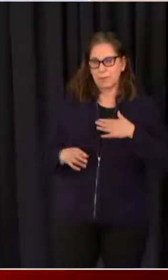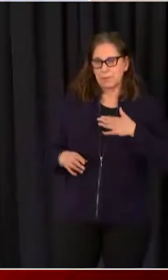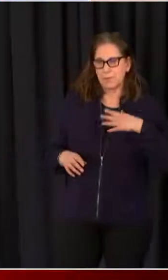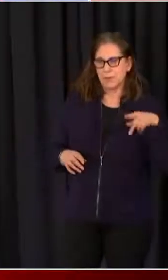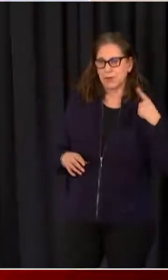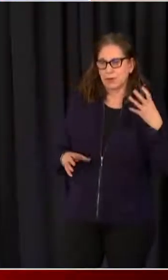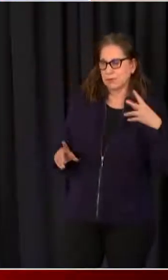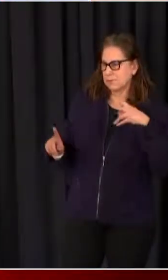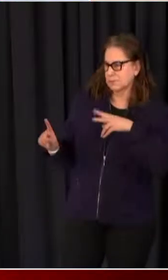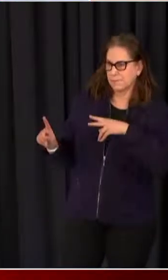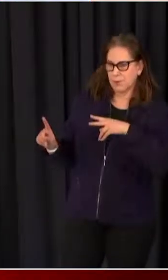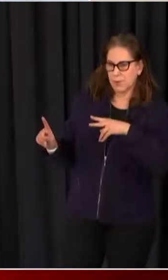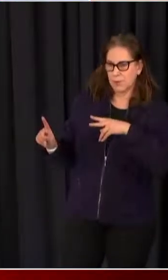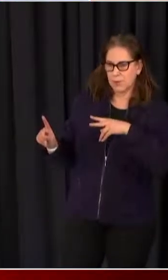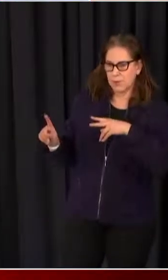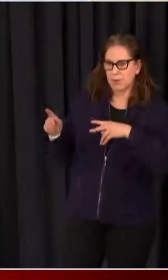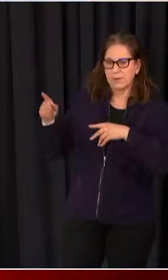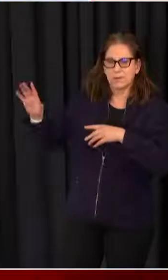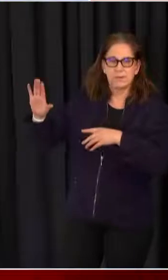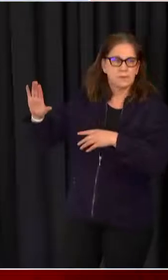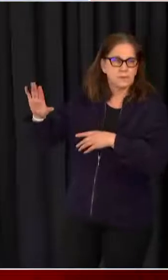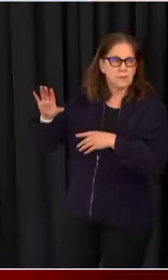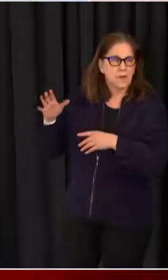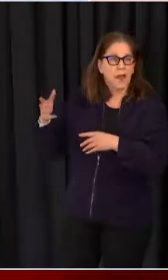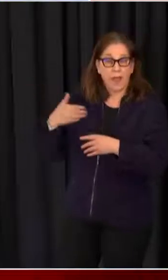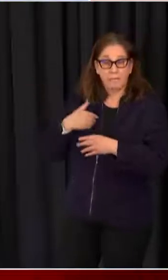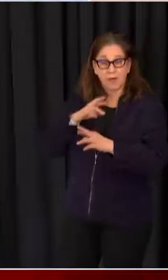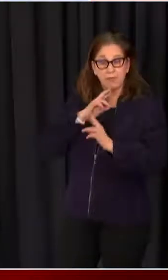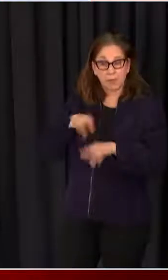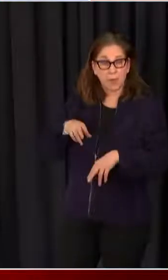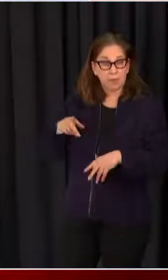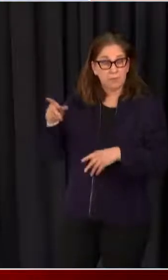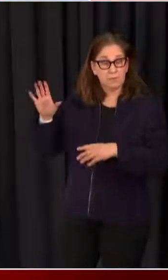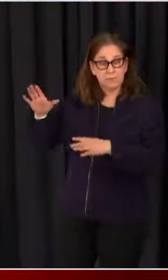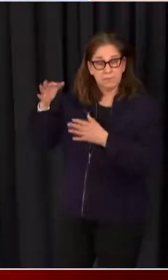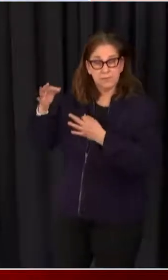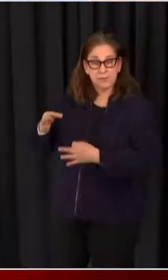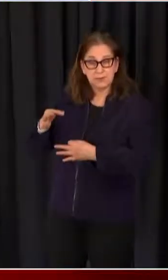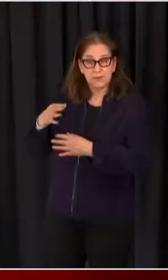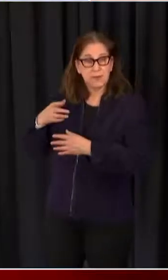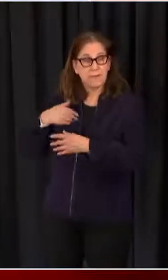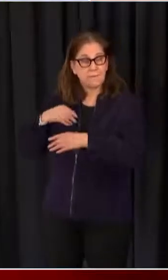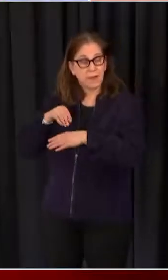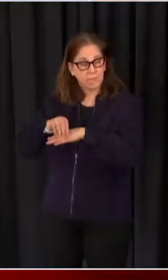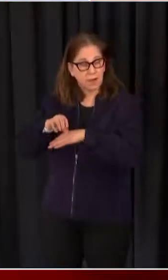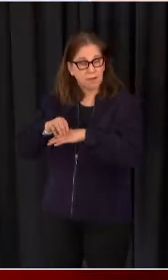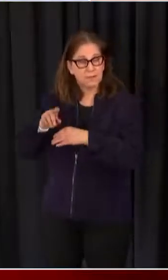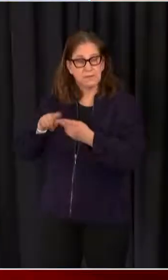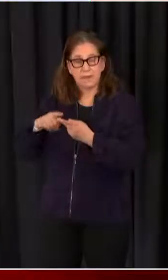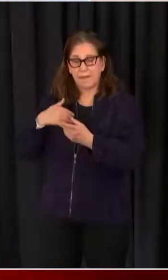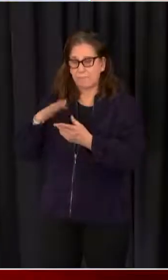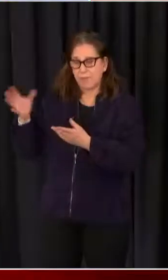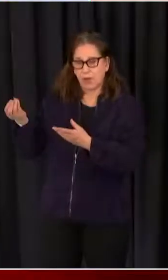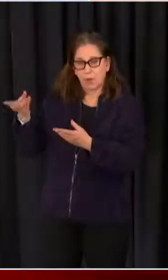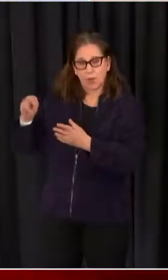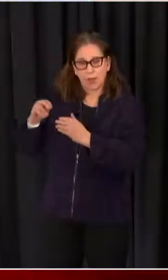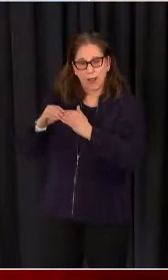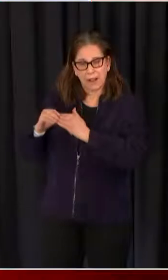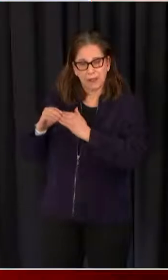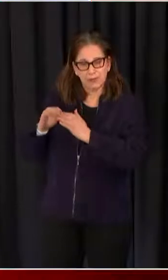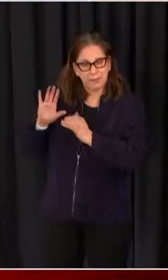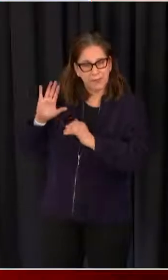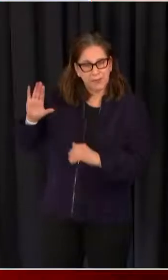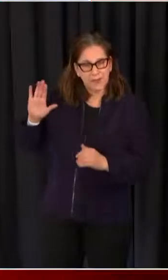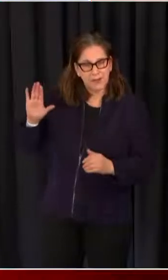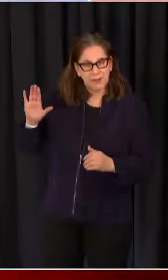will have an interim report that they will advise Capitol leadership on, and